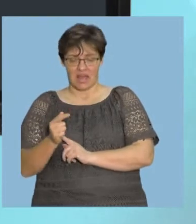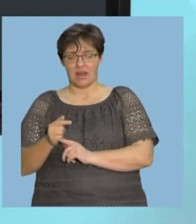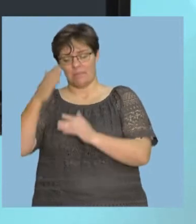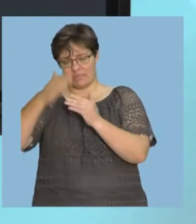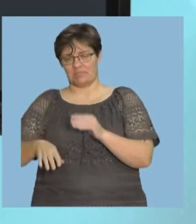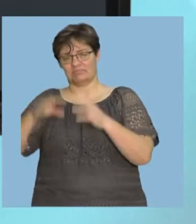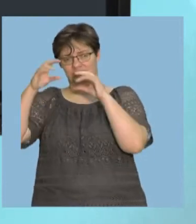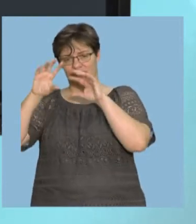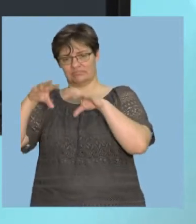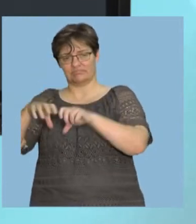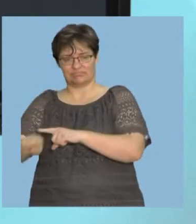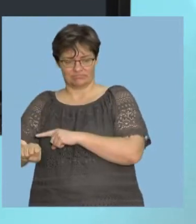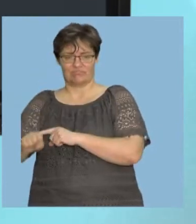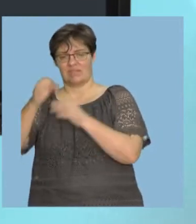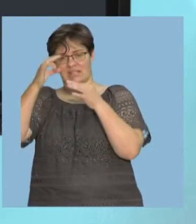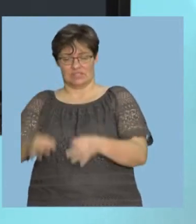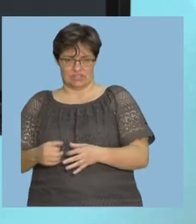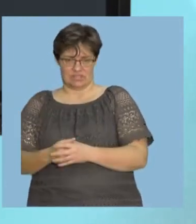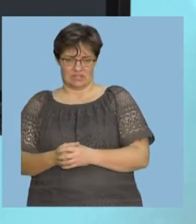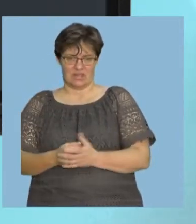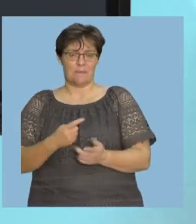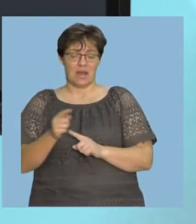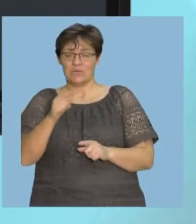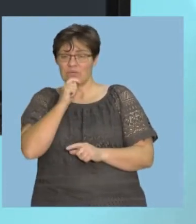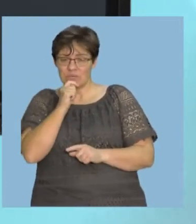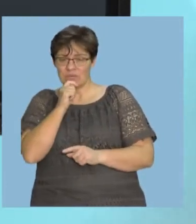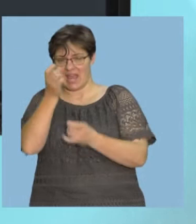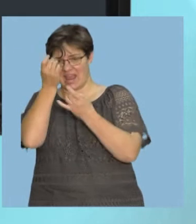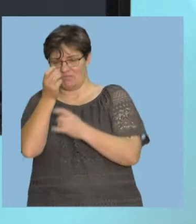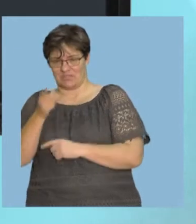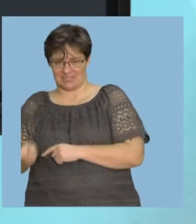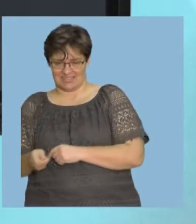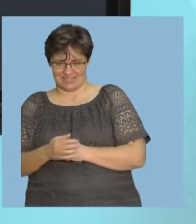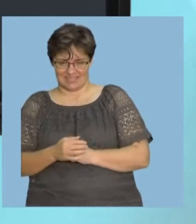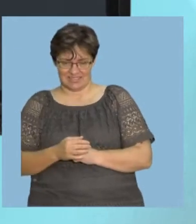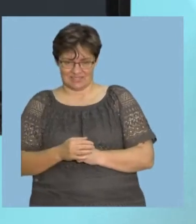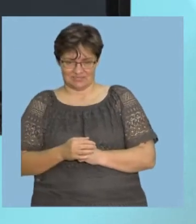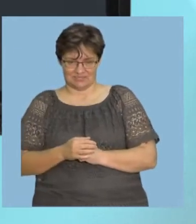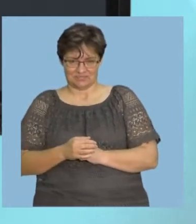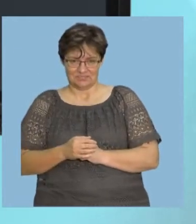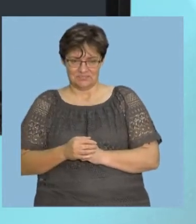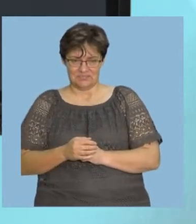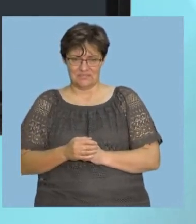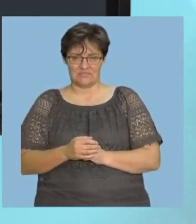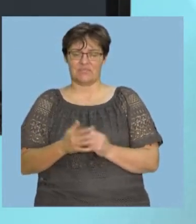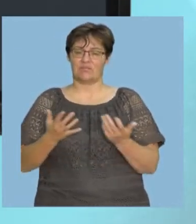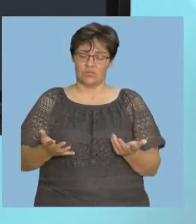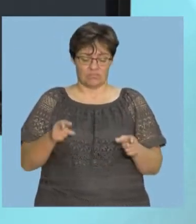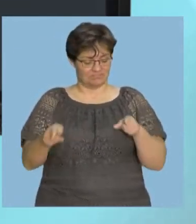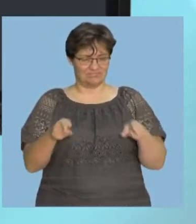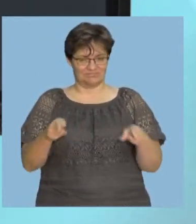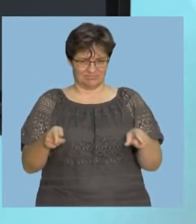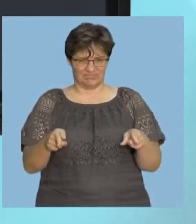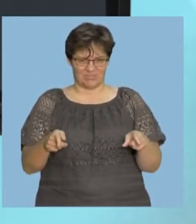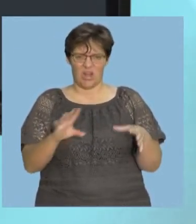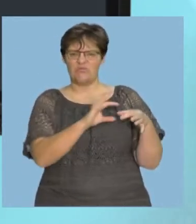conclusion. It's the same as decision, but made using statistics and data. Okay. So the two are kind